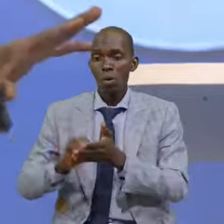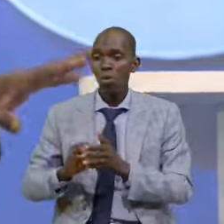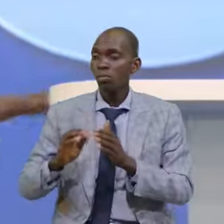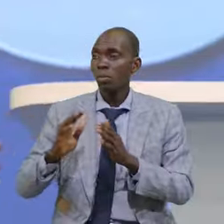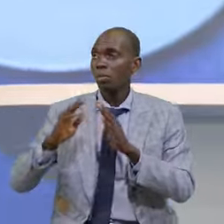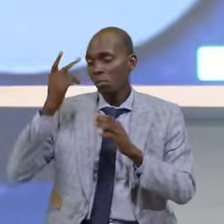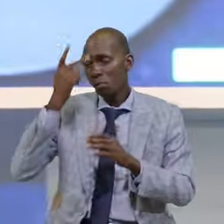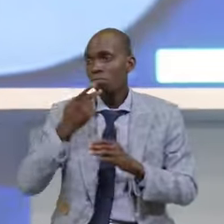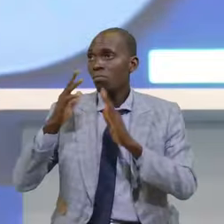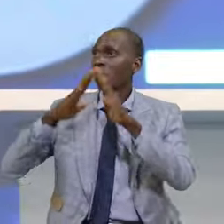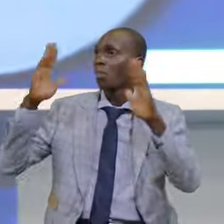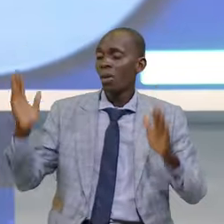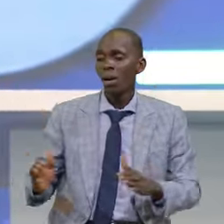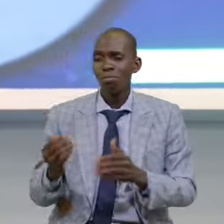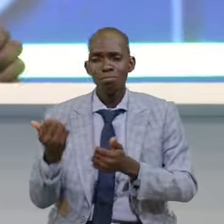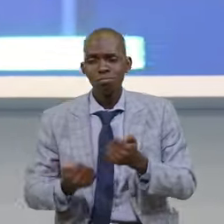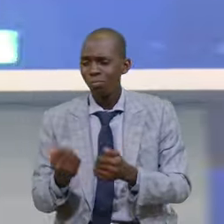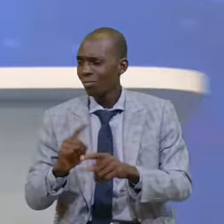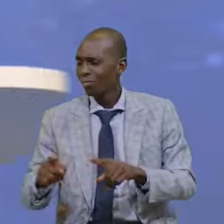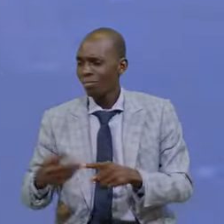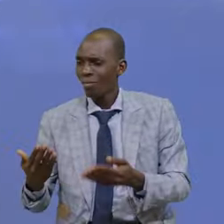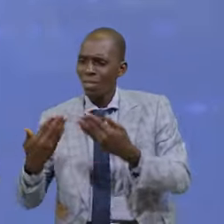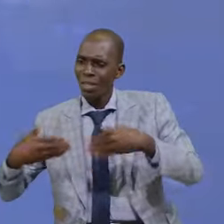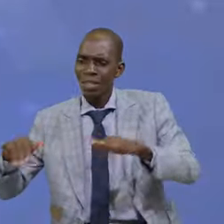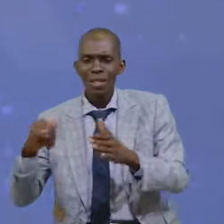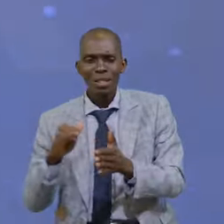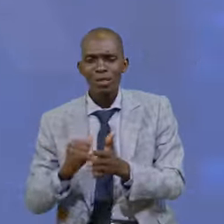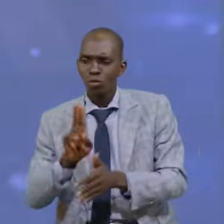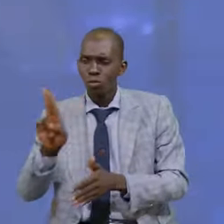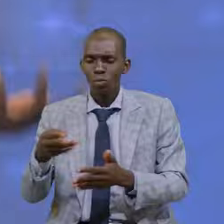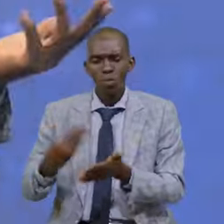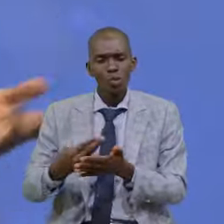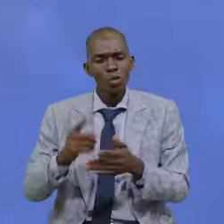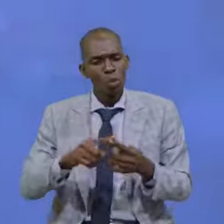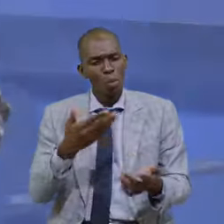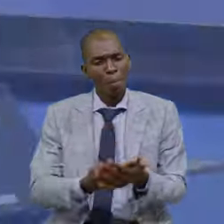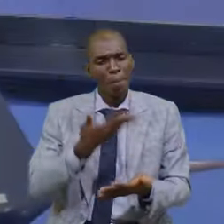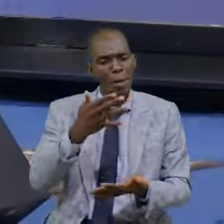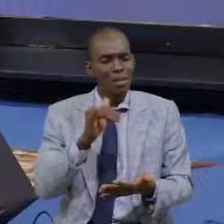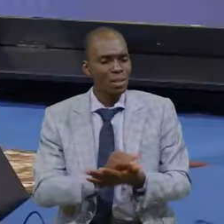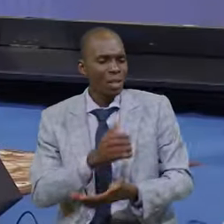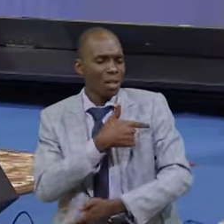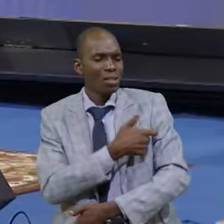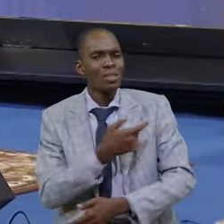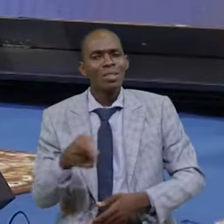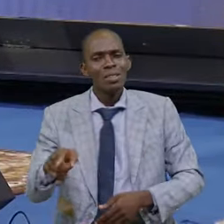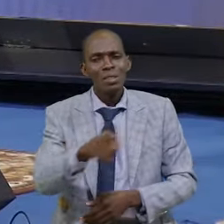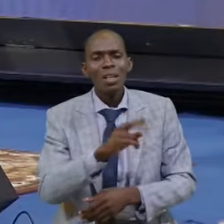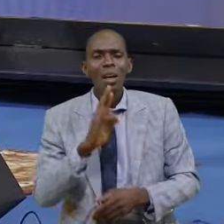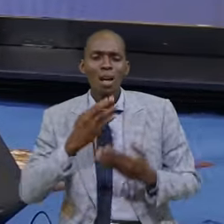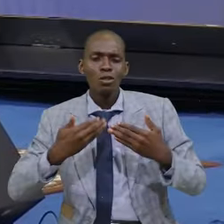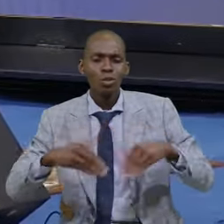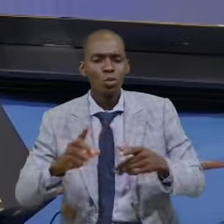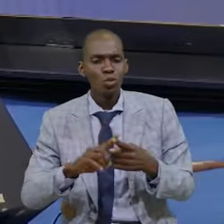can sell anything they find so that they'll be able to buy the substance. They are sold to